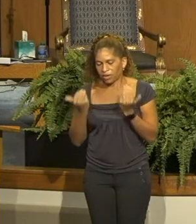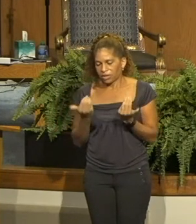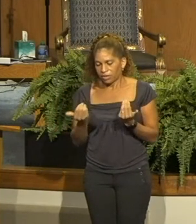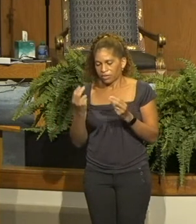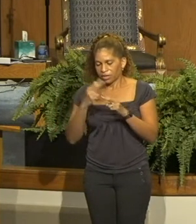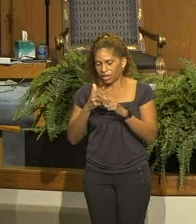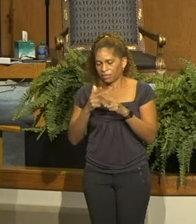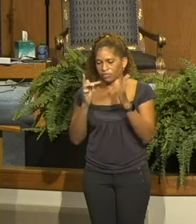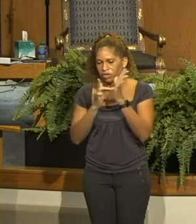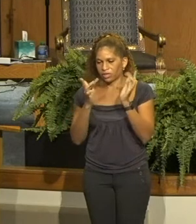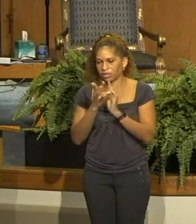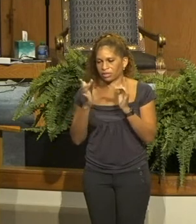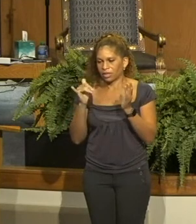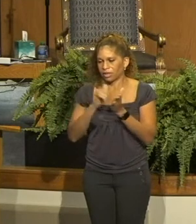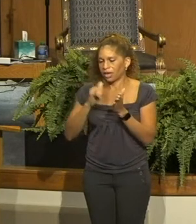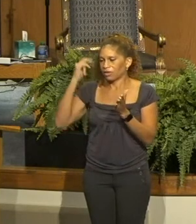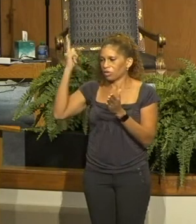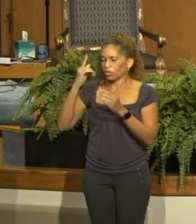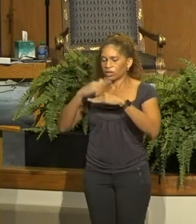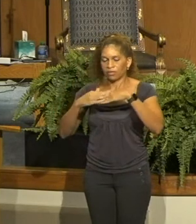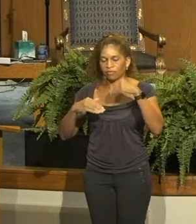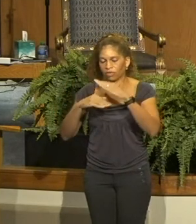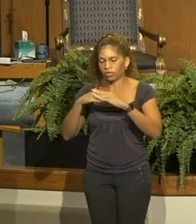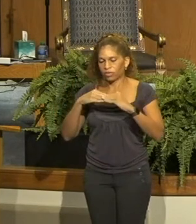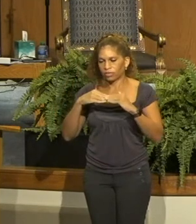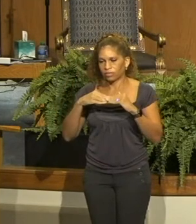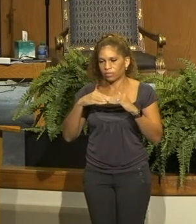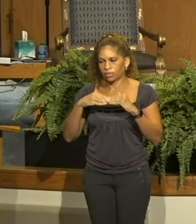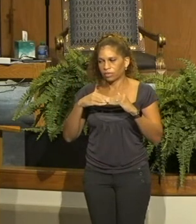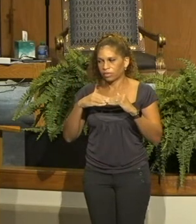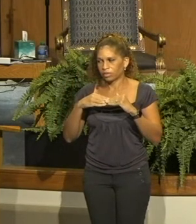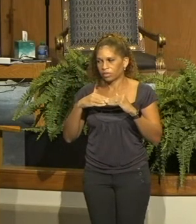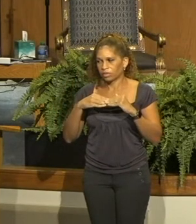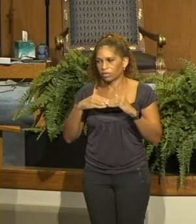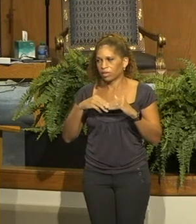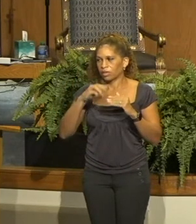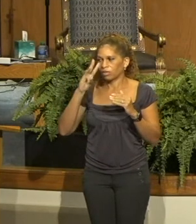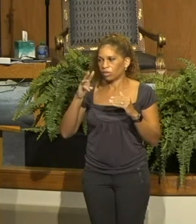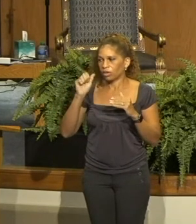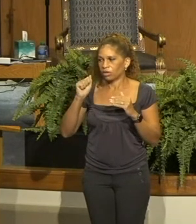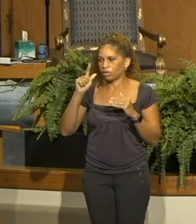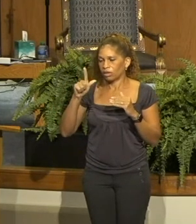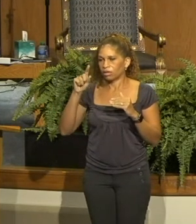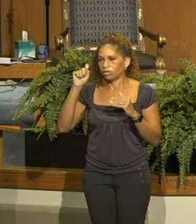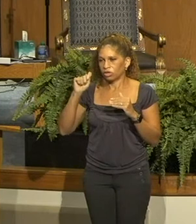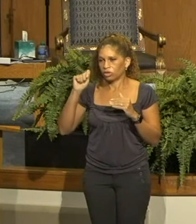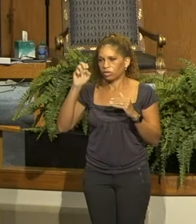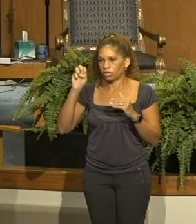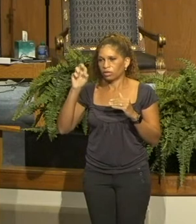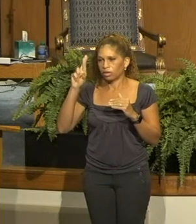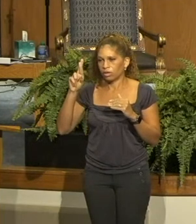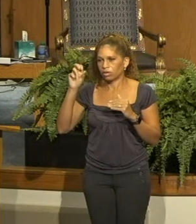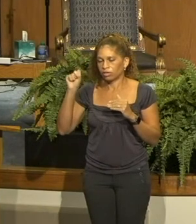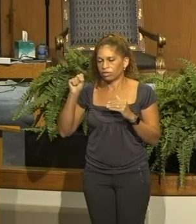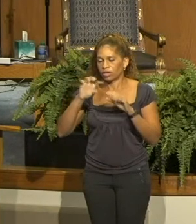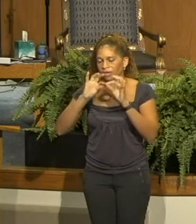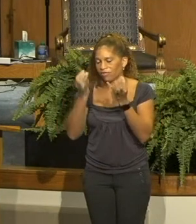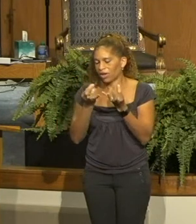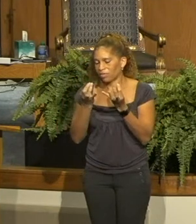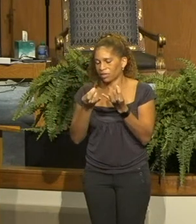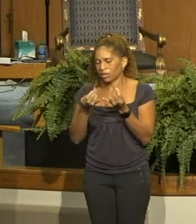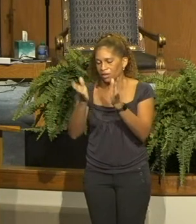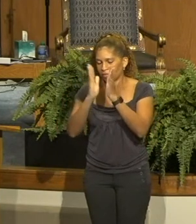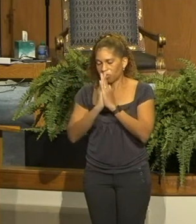Jesus that you would comfort, comfort the Walters family. We pray, Lord, for Sister Janice that you would be